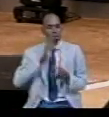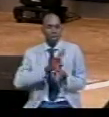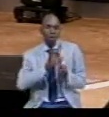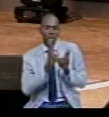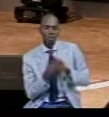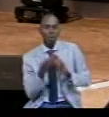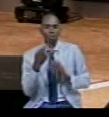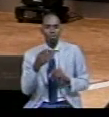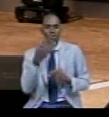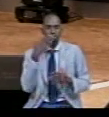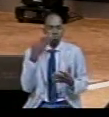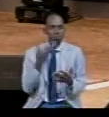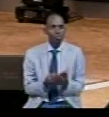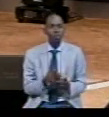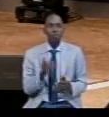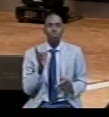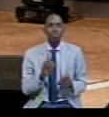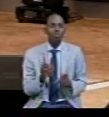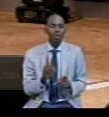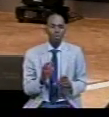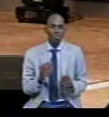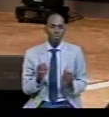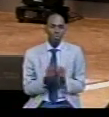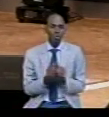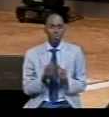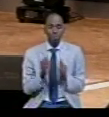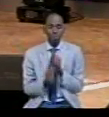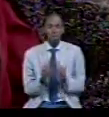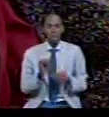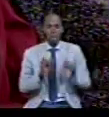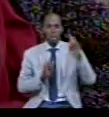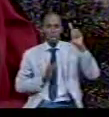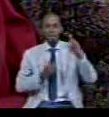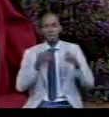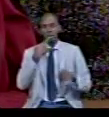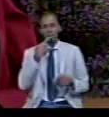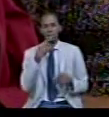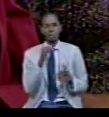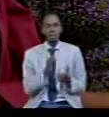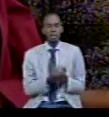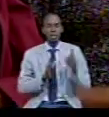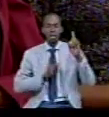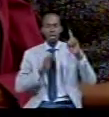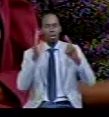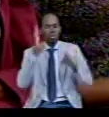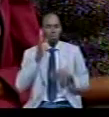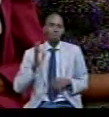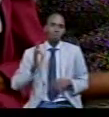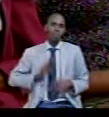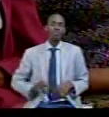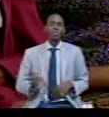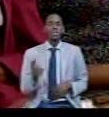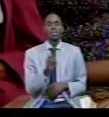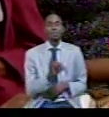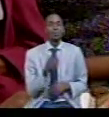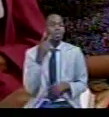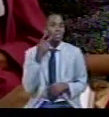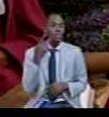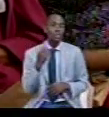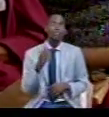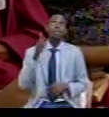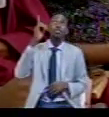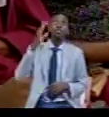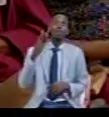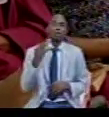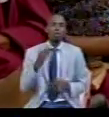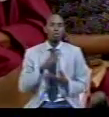good wherewith I said I would benefit them. You see, the God of righteousness, the